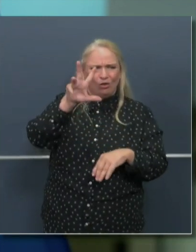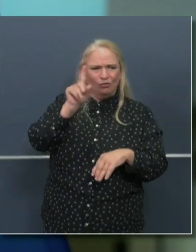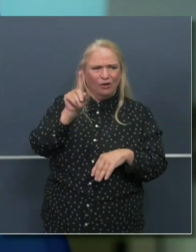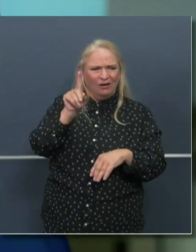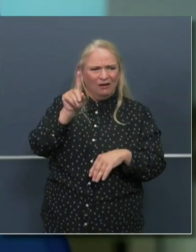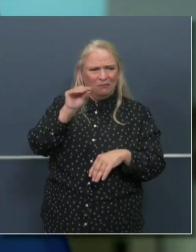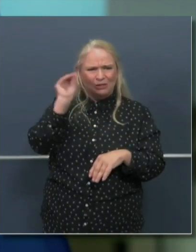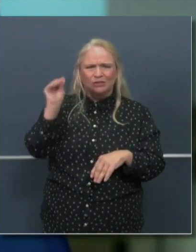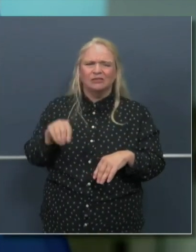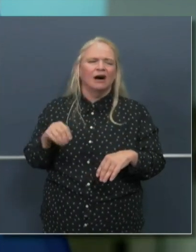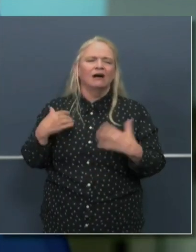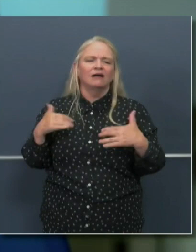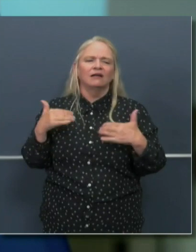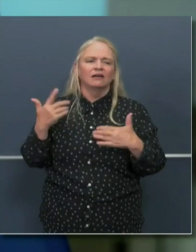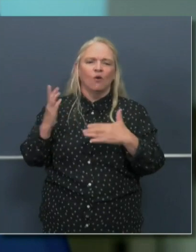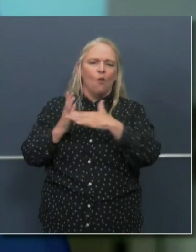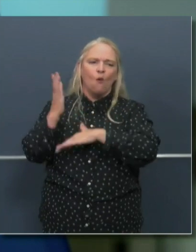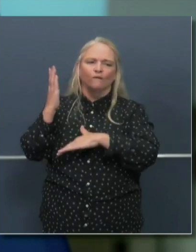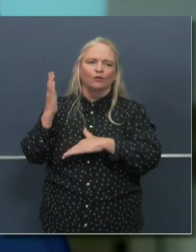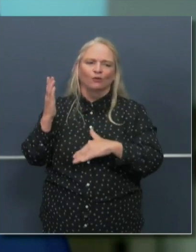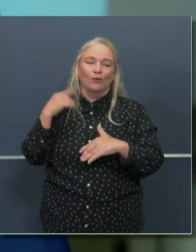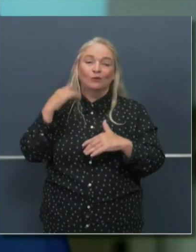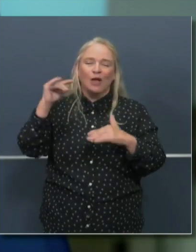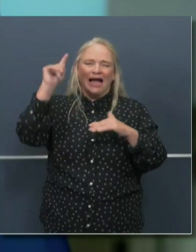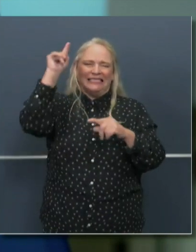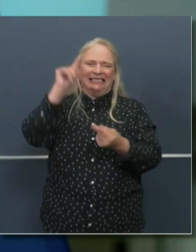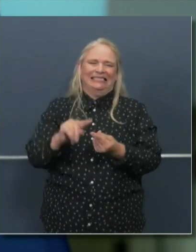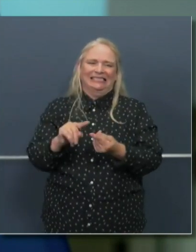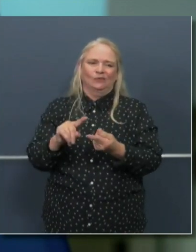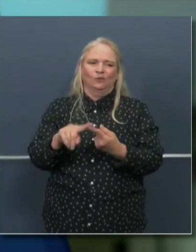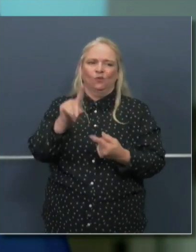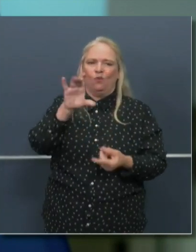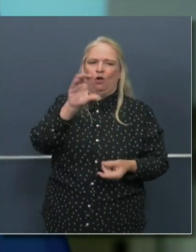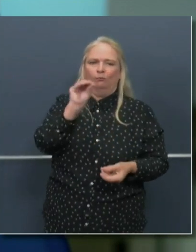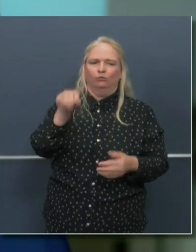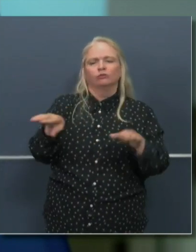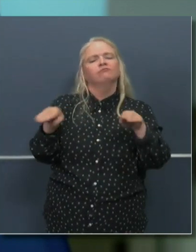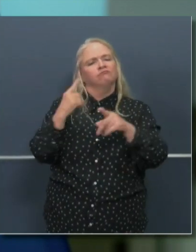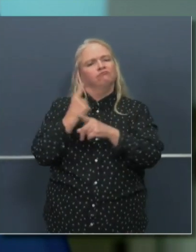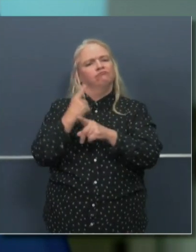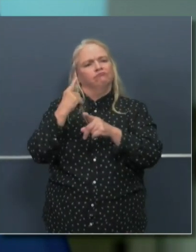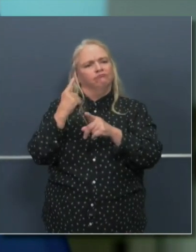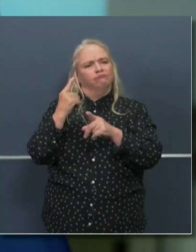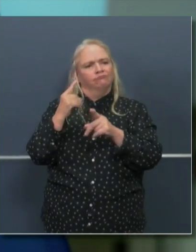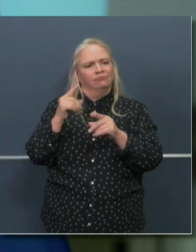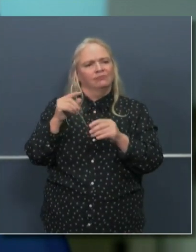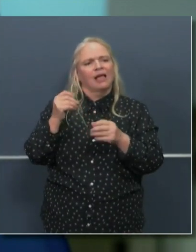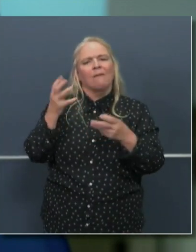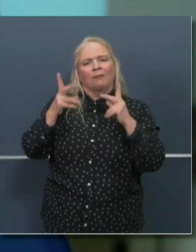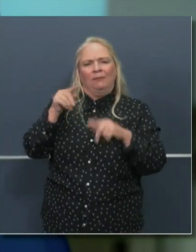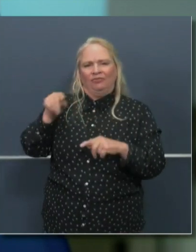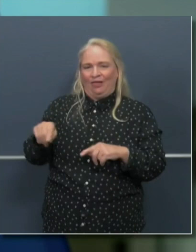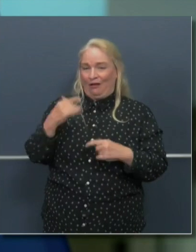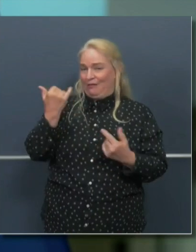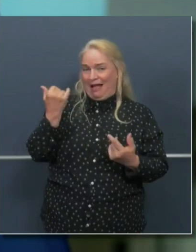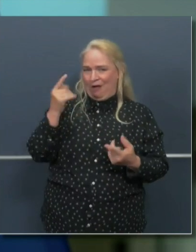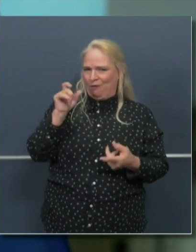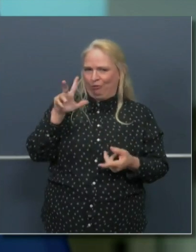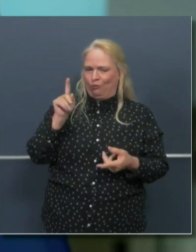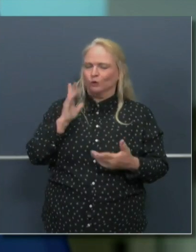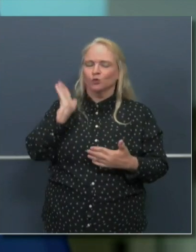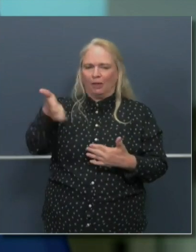that 100% capacity threshold. We still want to do more than that so that we can provide more cohorting,